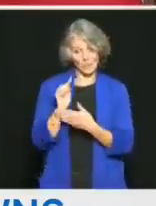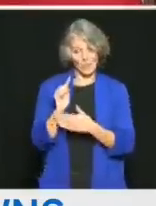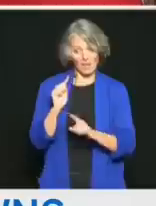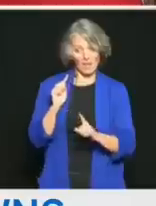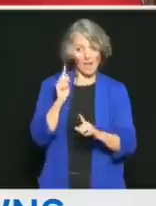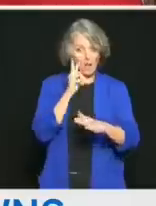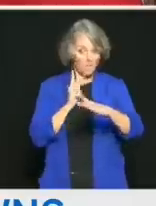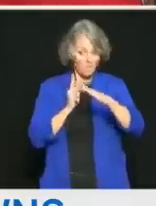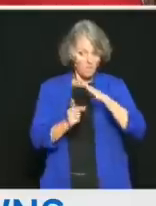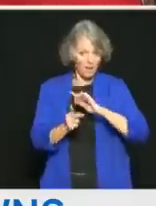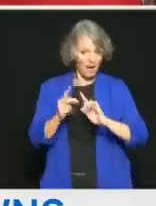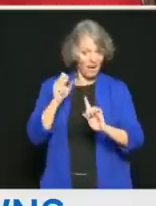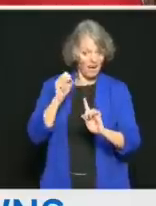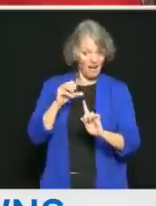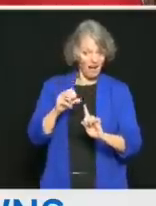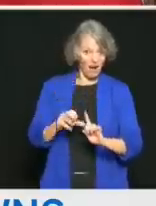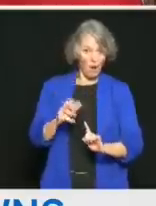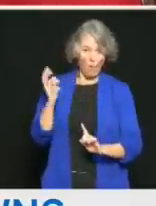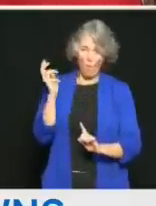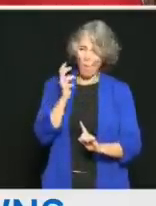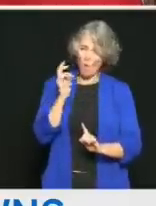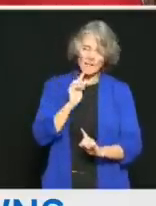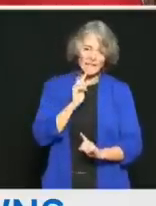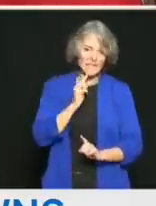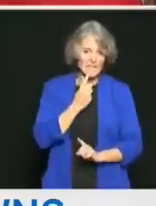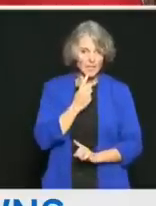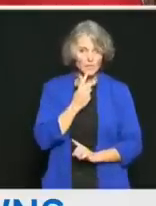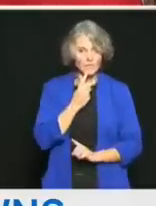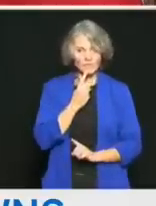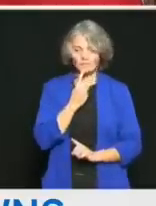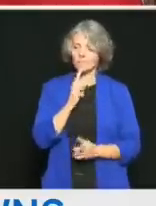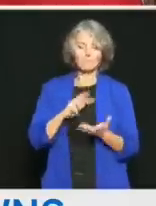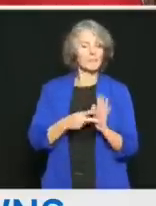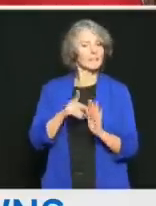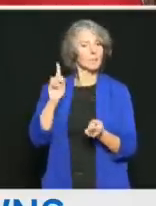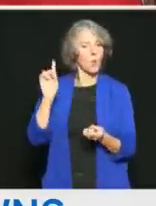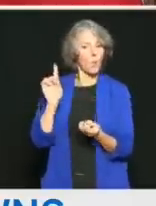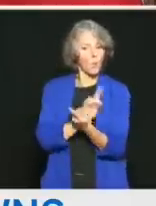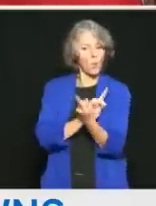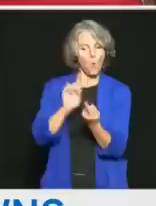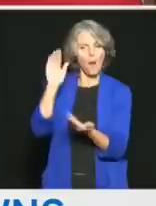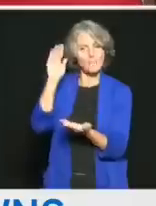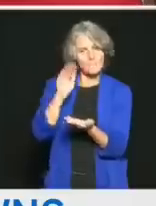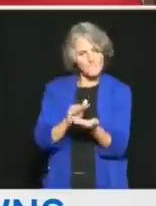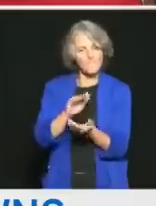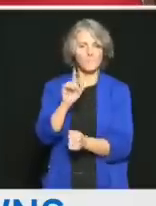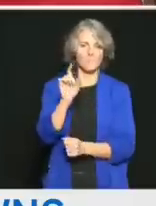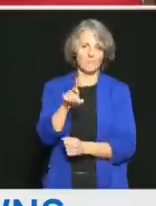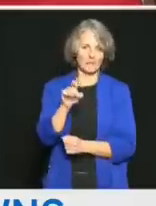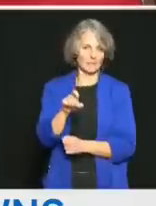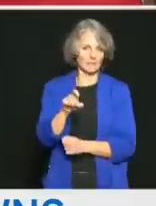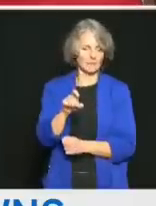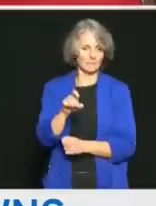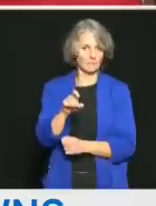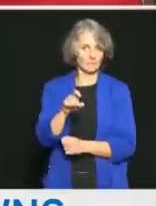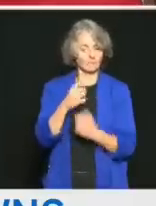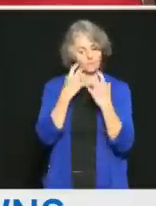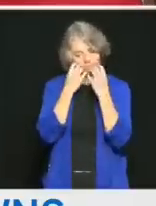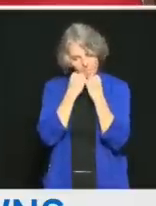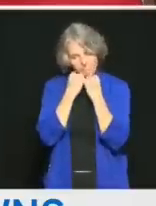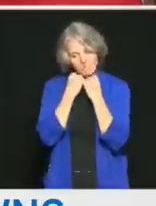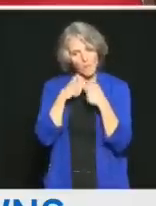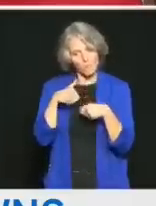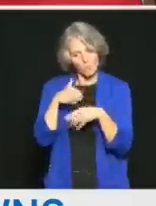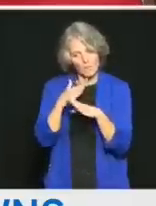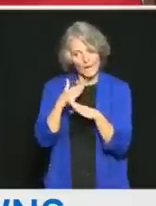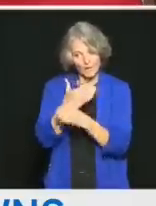Dr. New on Friday. We all need to pull back. We need to do that for ourselves, for our families, for